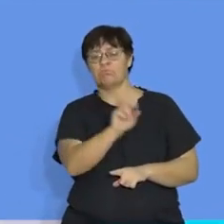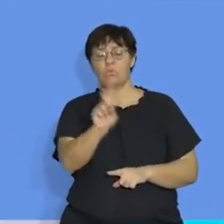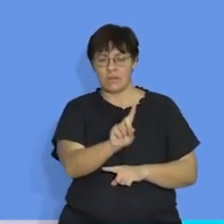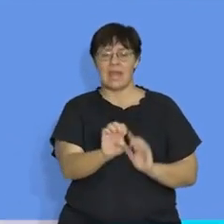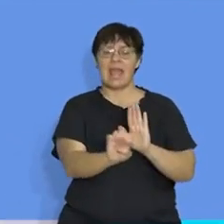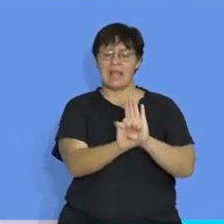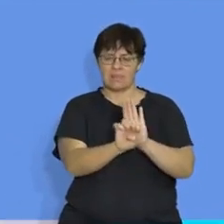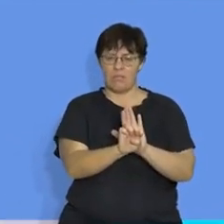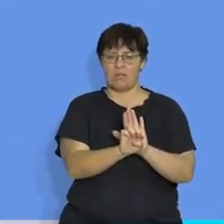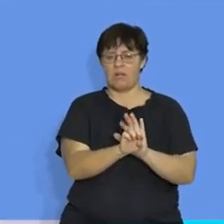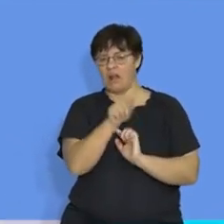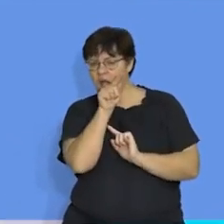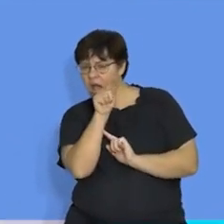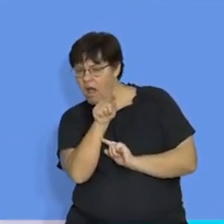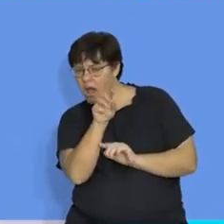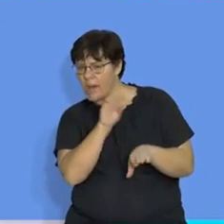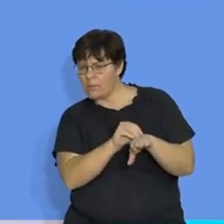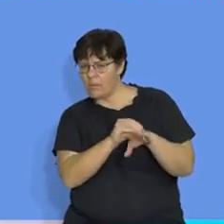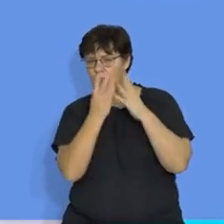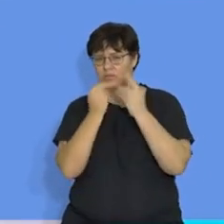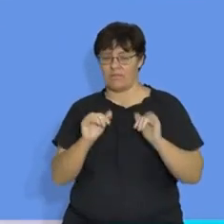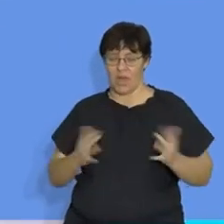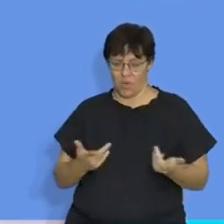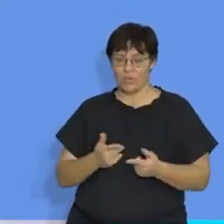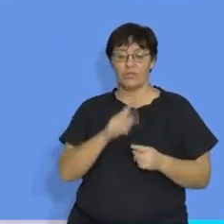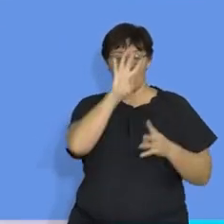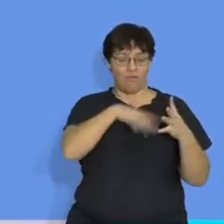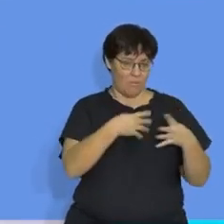specific examples of geometric series where I